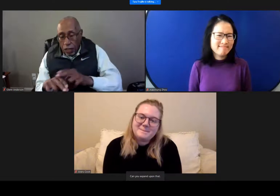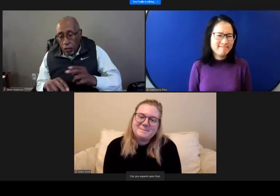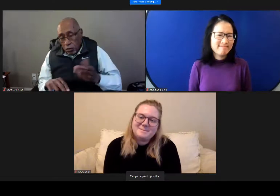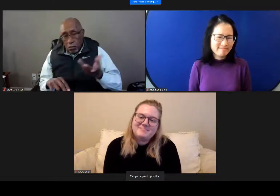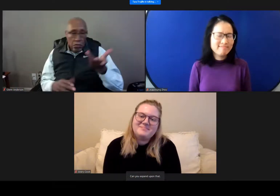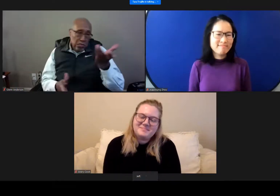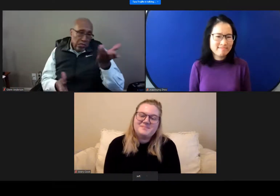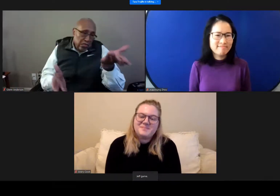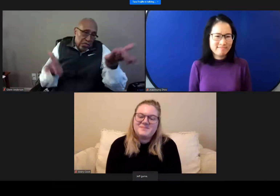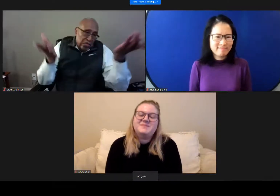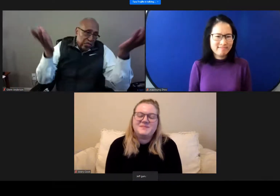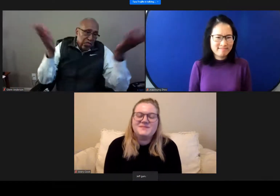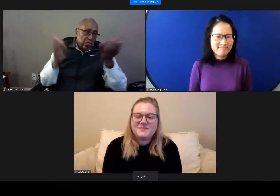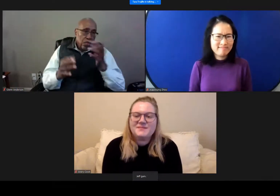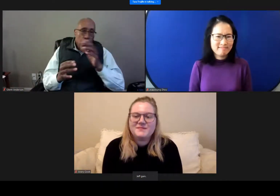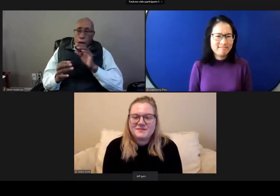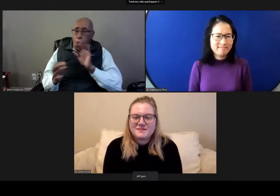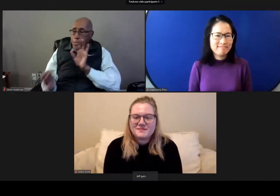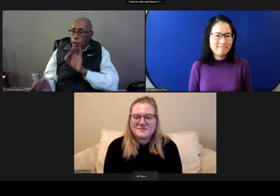Deaf gain,